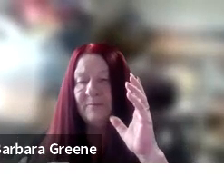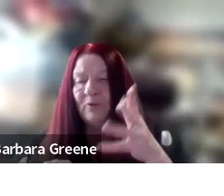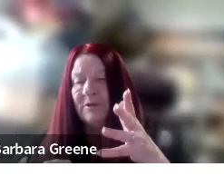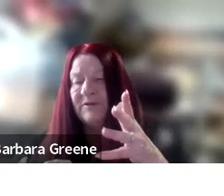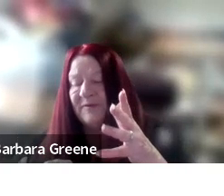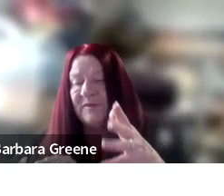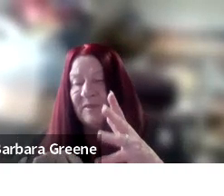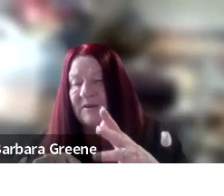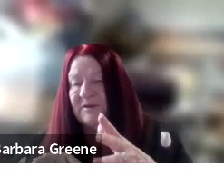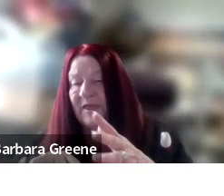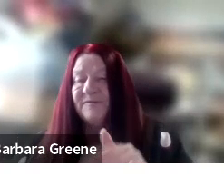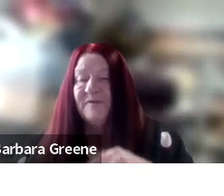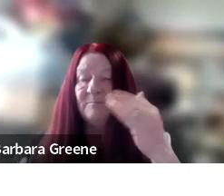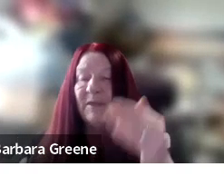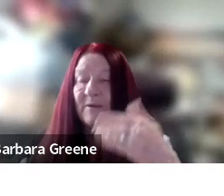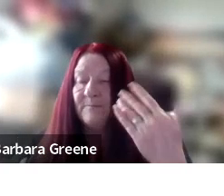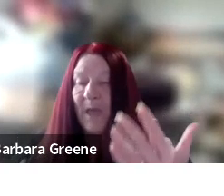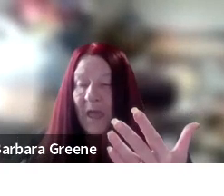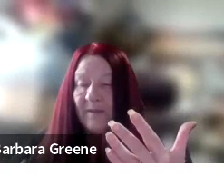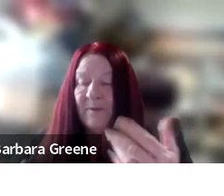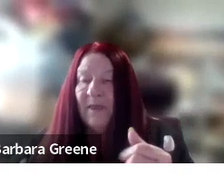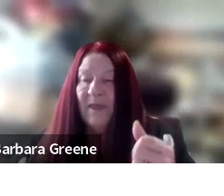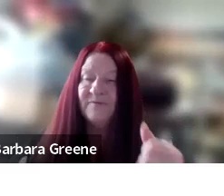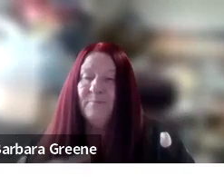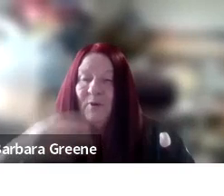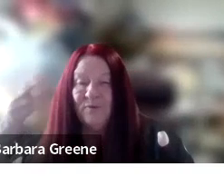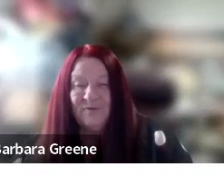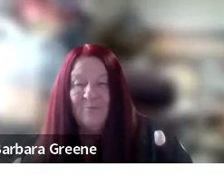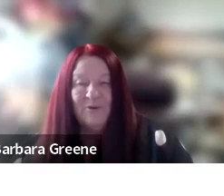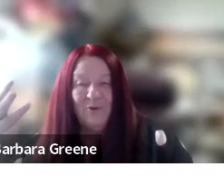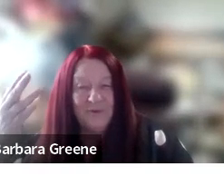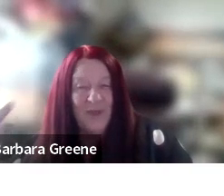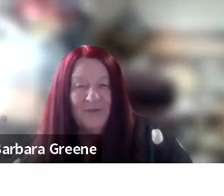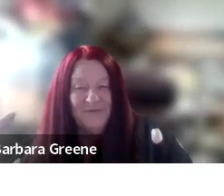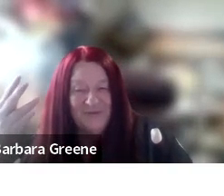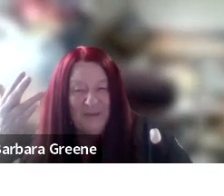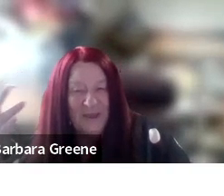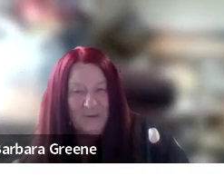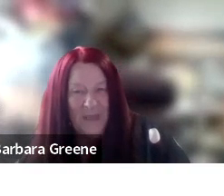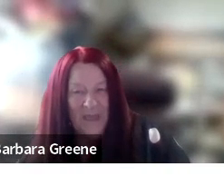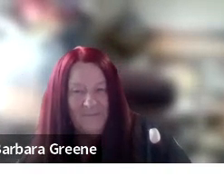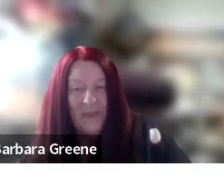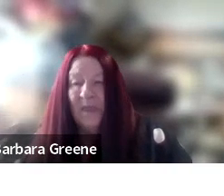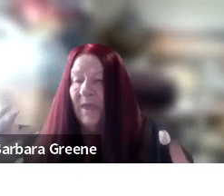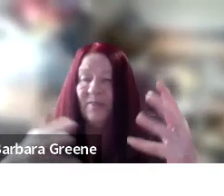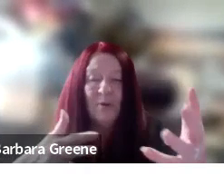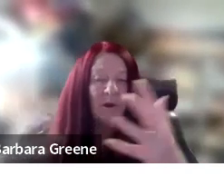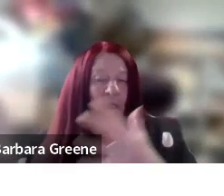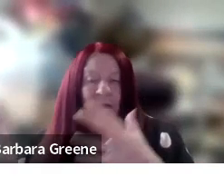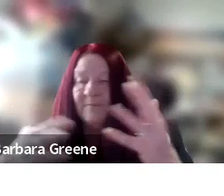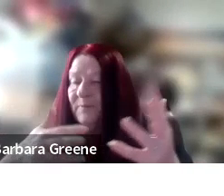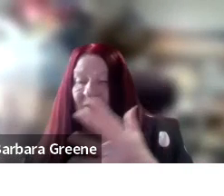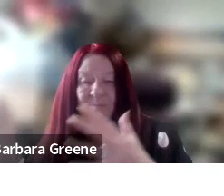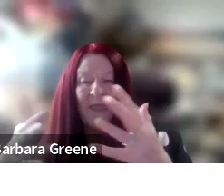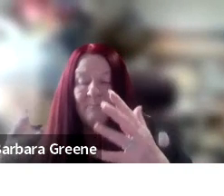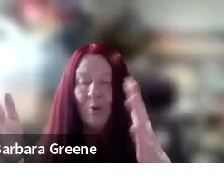was really designated as System of Care 5, as opposed to someone who was not System of Care 5. And there were a